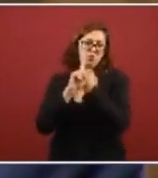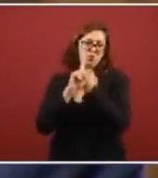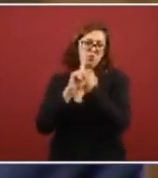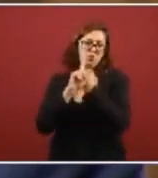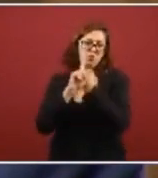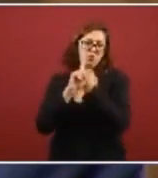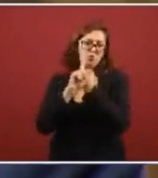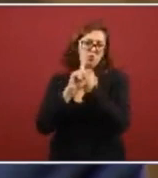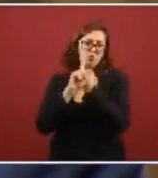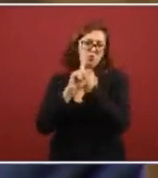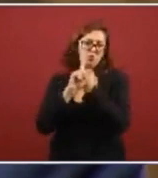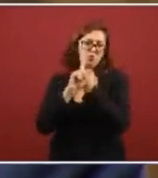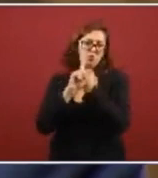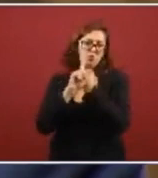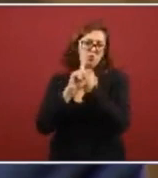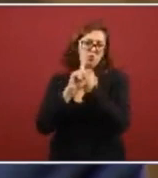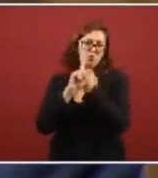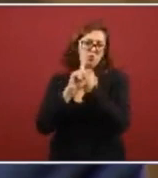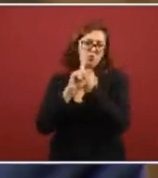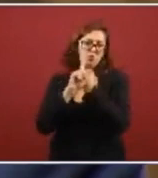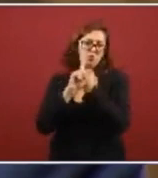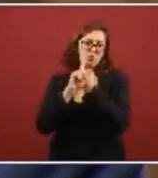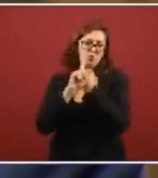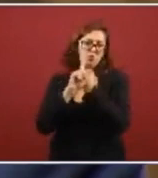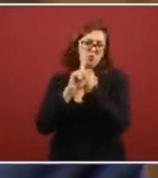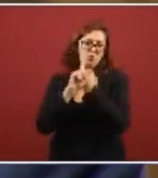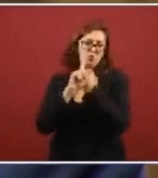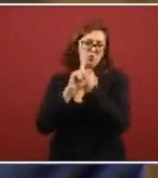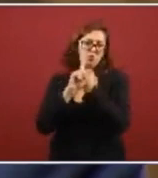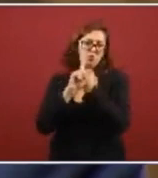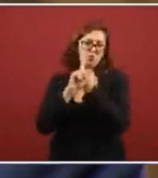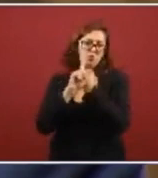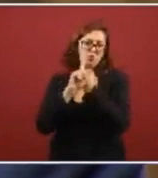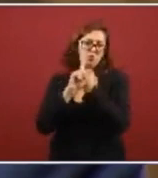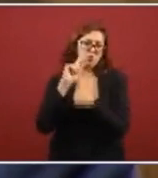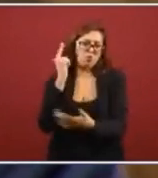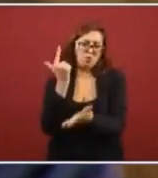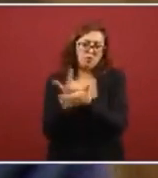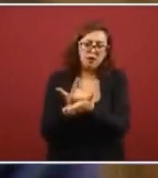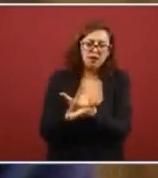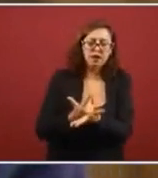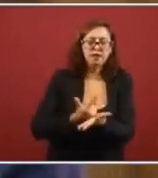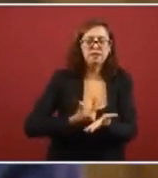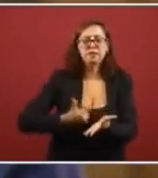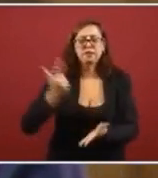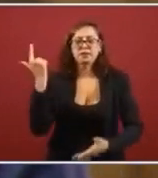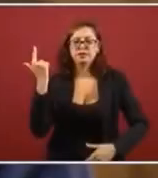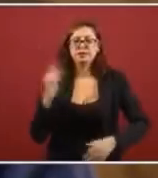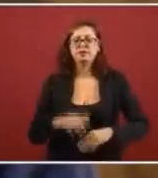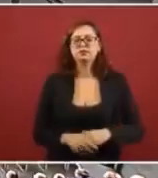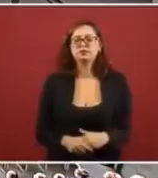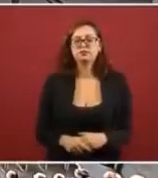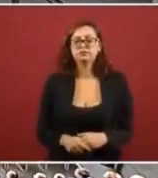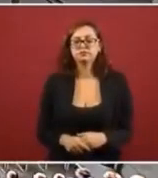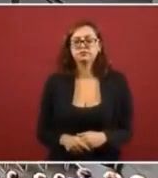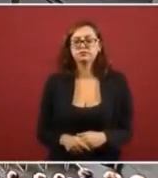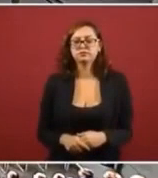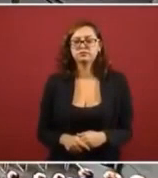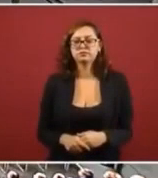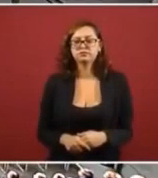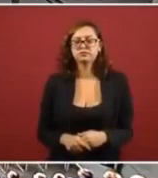of the large problems of society and national